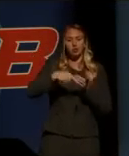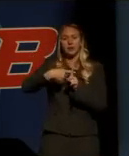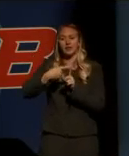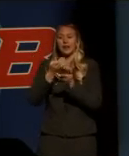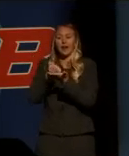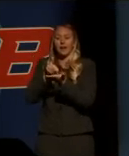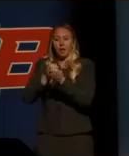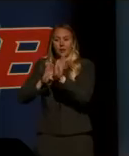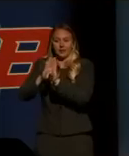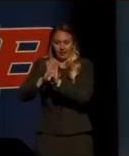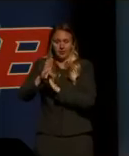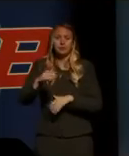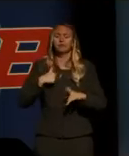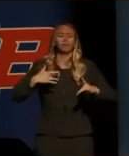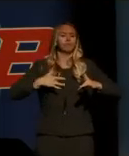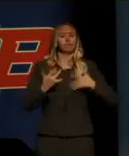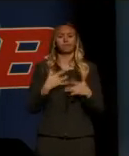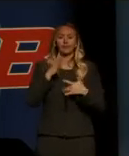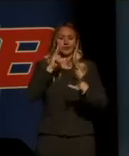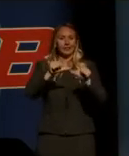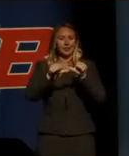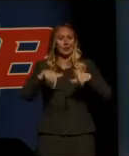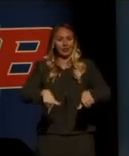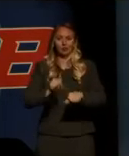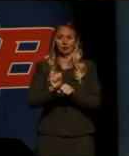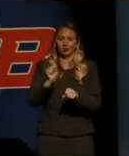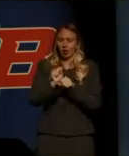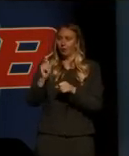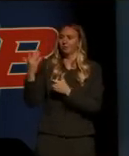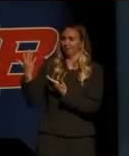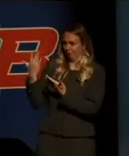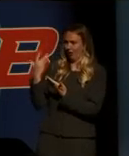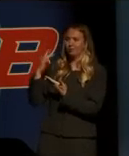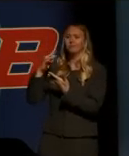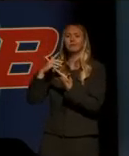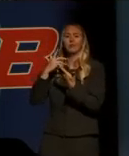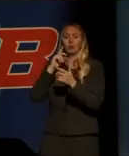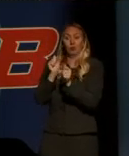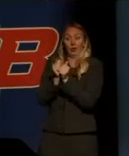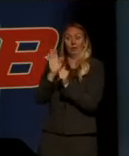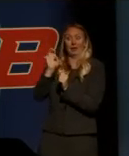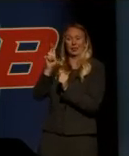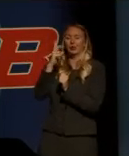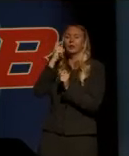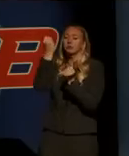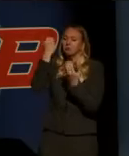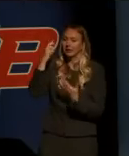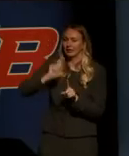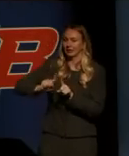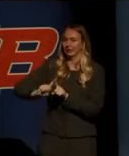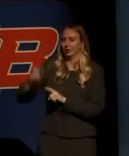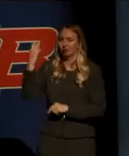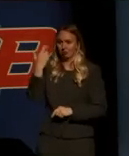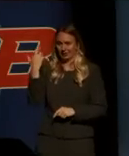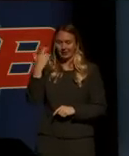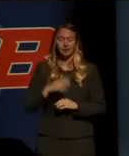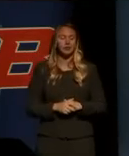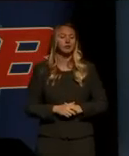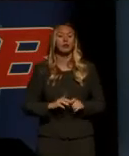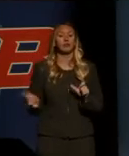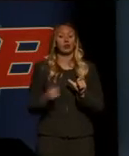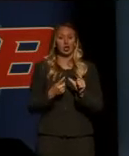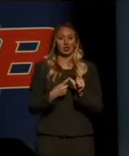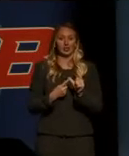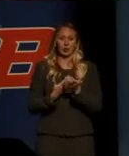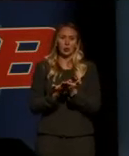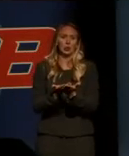so excited to continue in this position on behalf of Boise State for a number of reasons. First and foremost is you, the